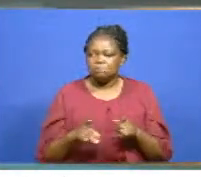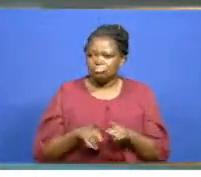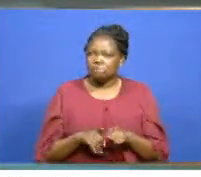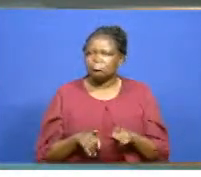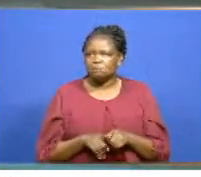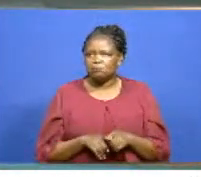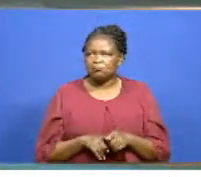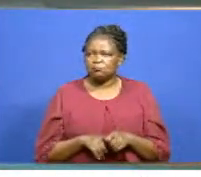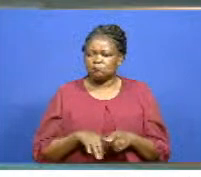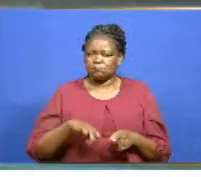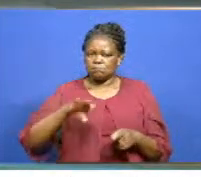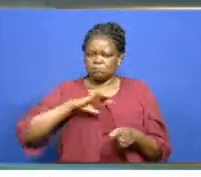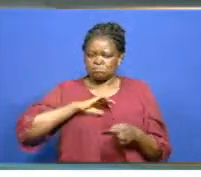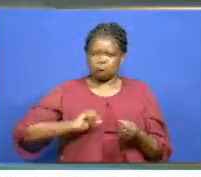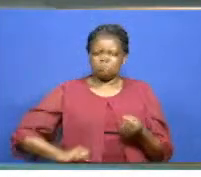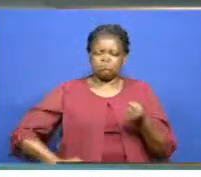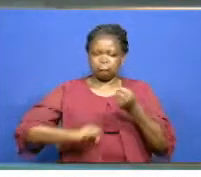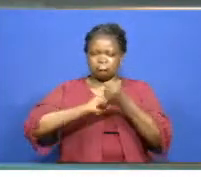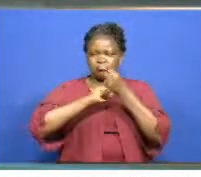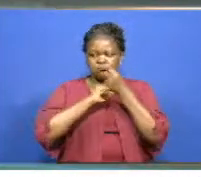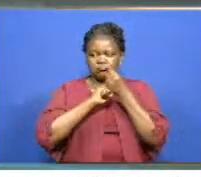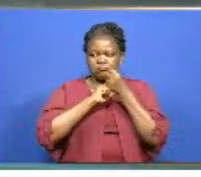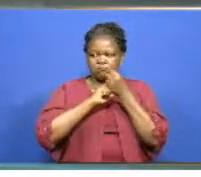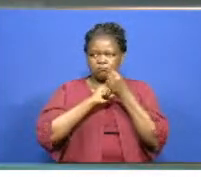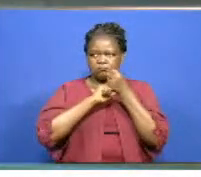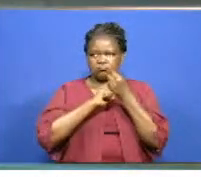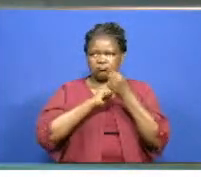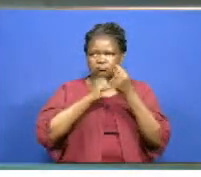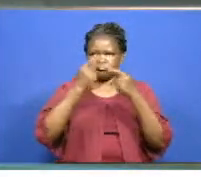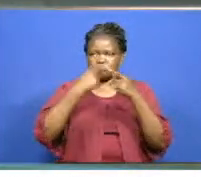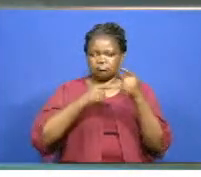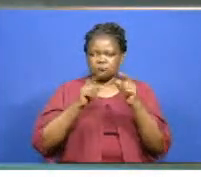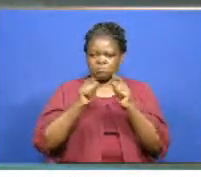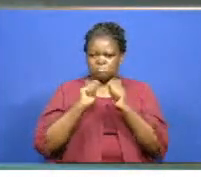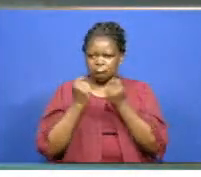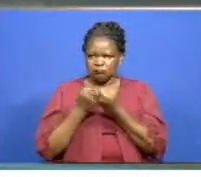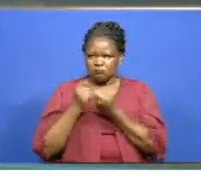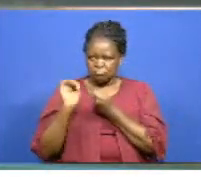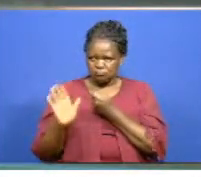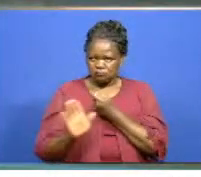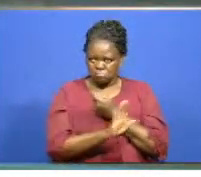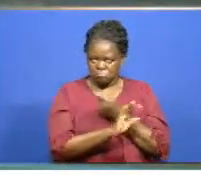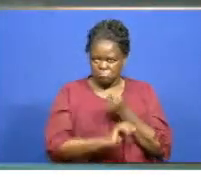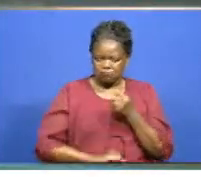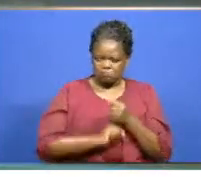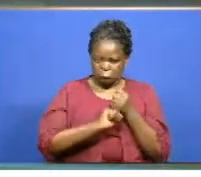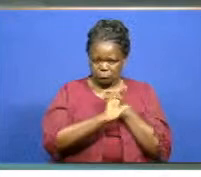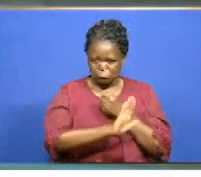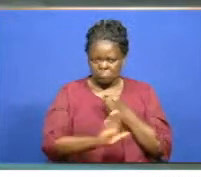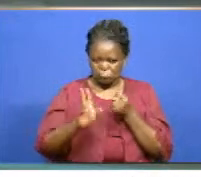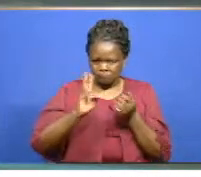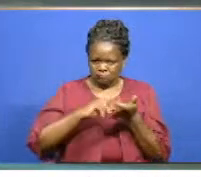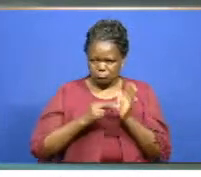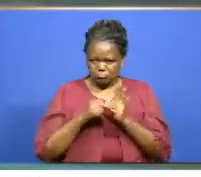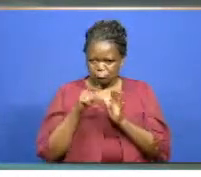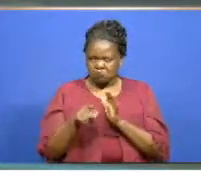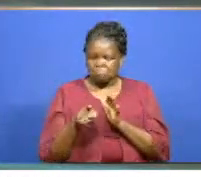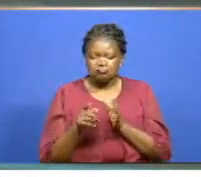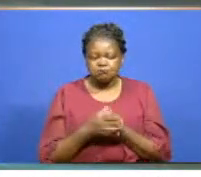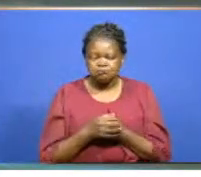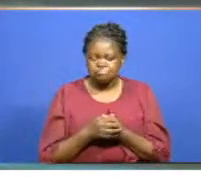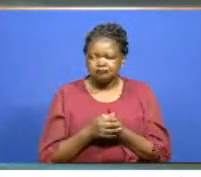their own support base that is drawn from their own clans, that is behind them. Yes. So that one we cannot